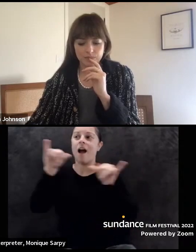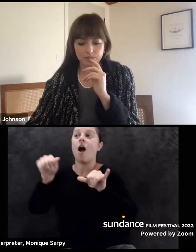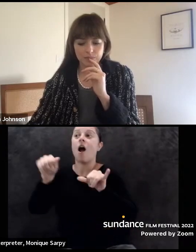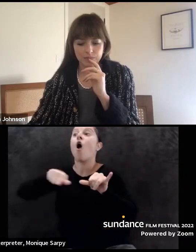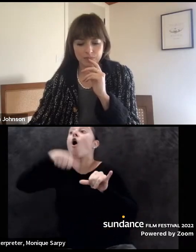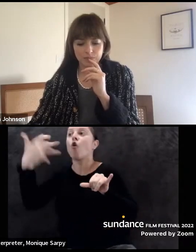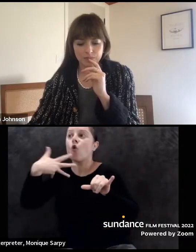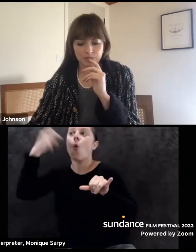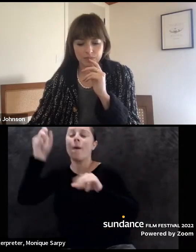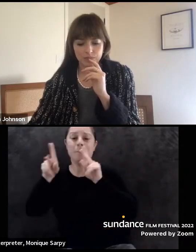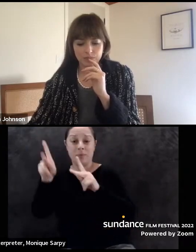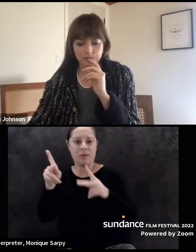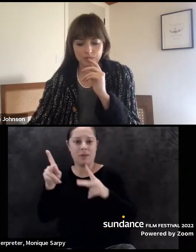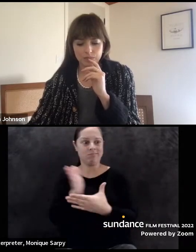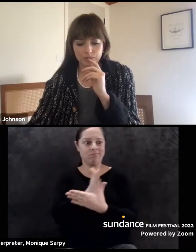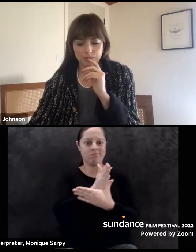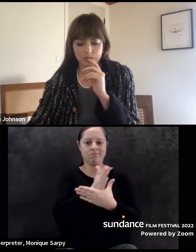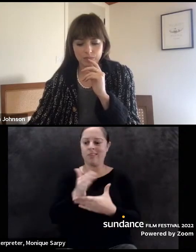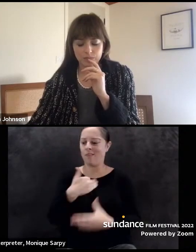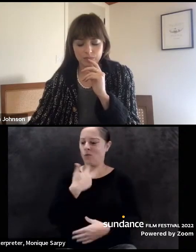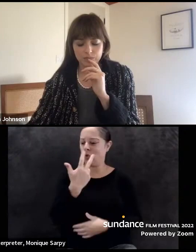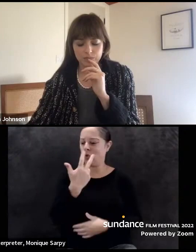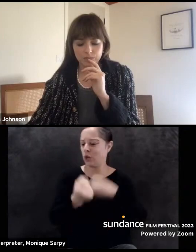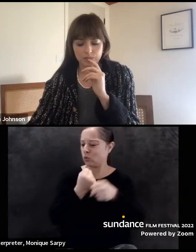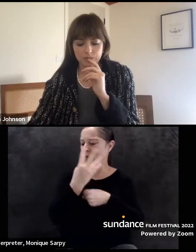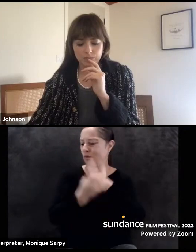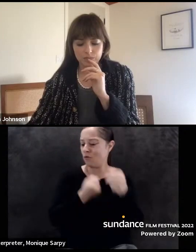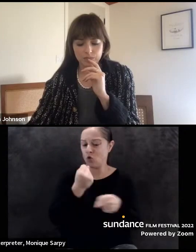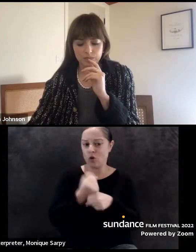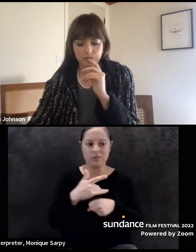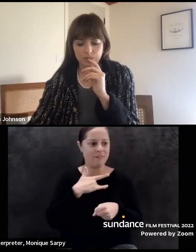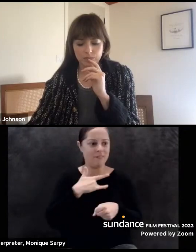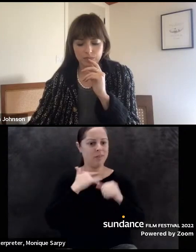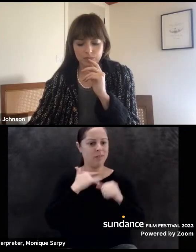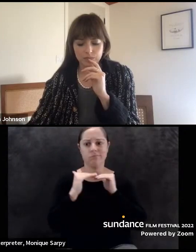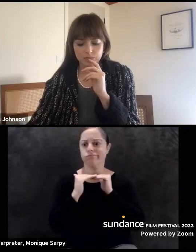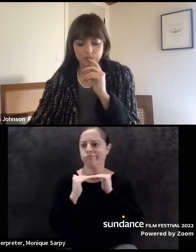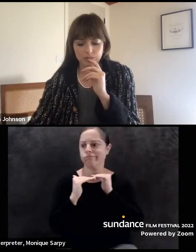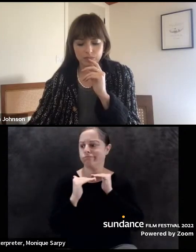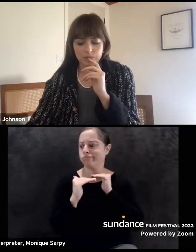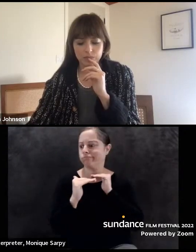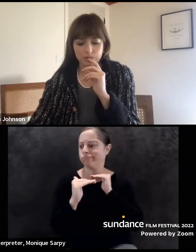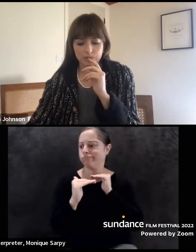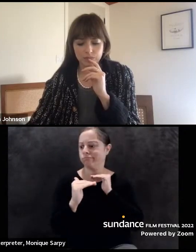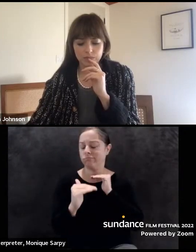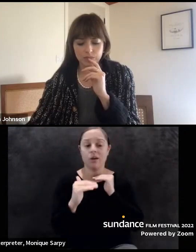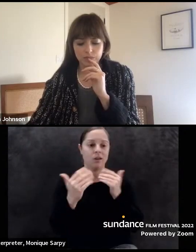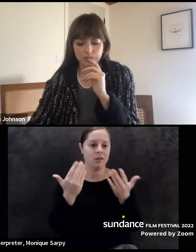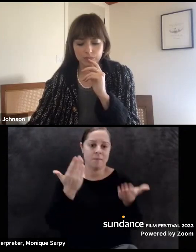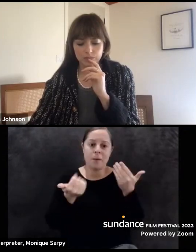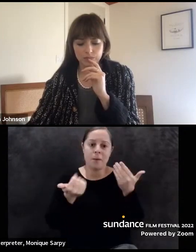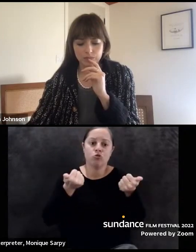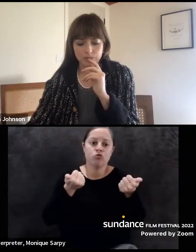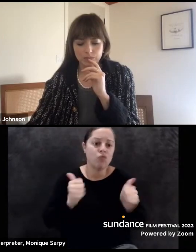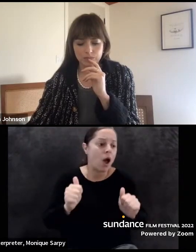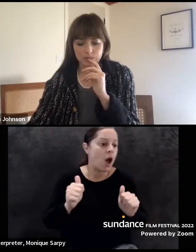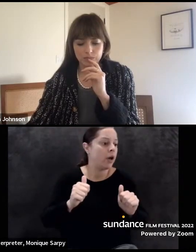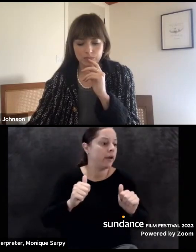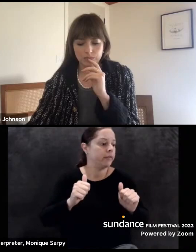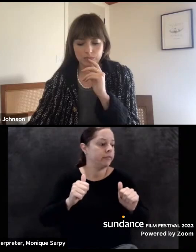3 to 4 years in there, unless you are able to actively try to produce things, and are, prepared to go